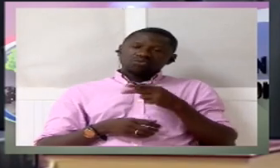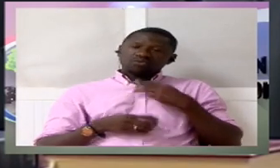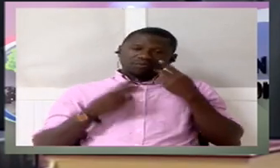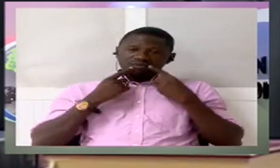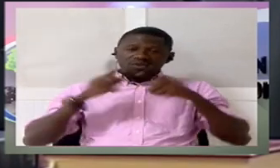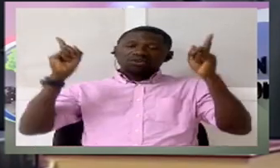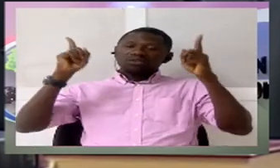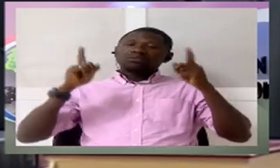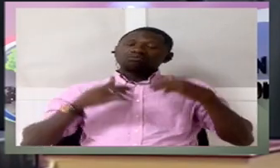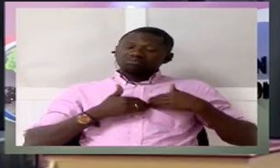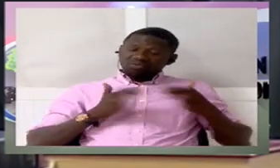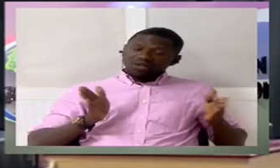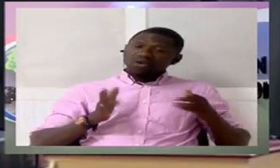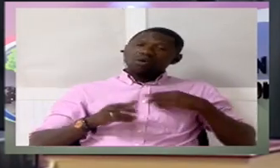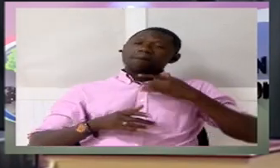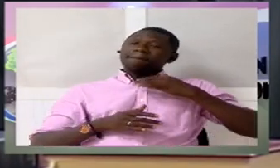mui. Frustration.